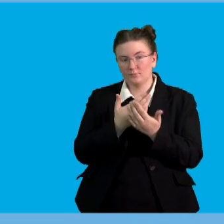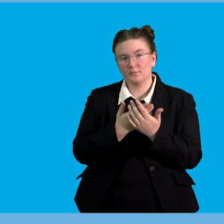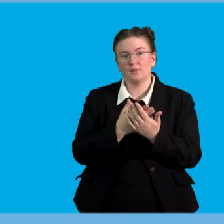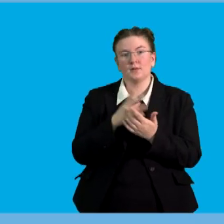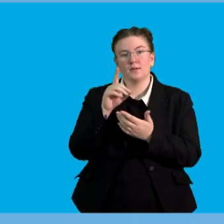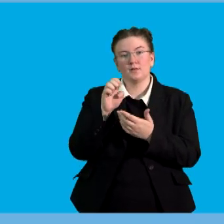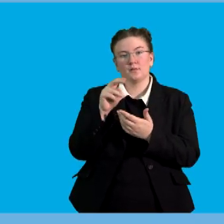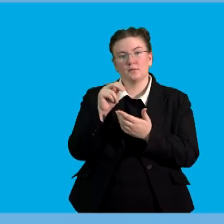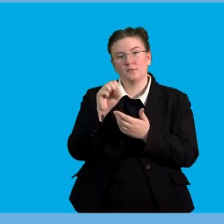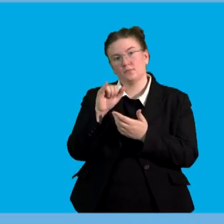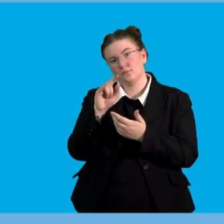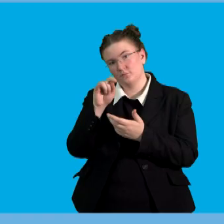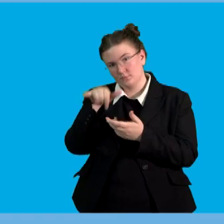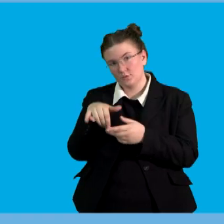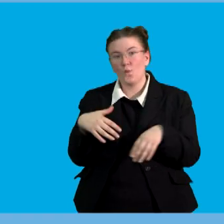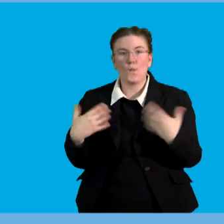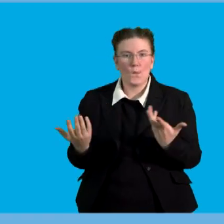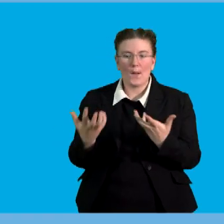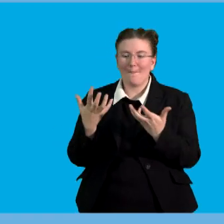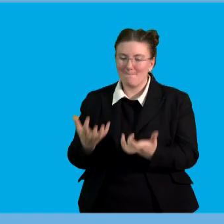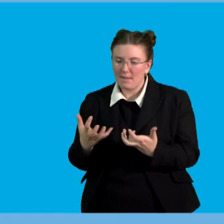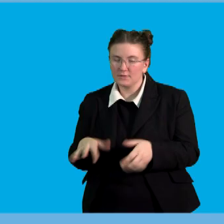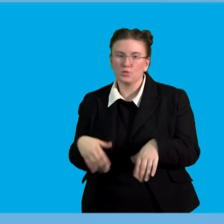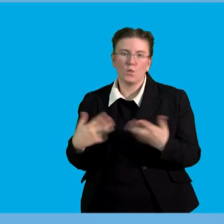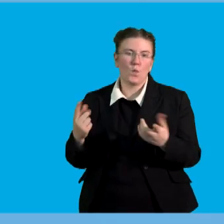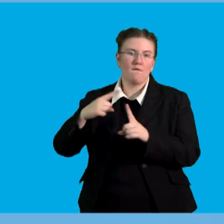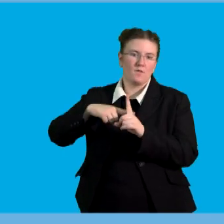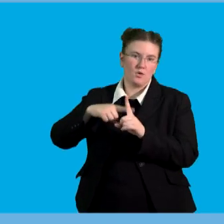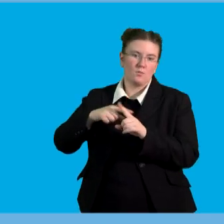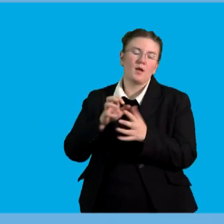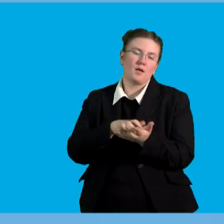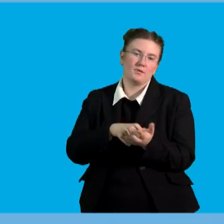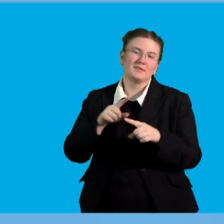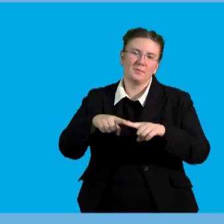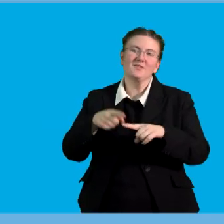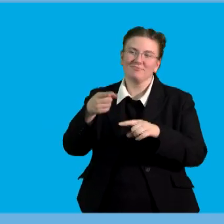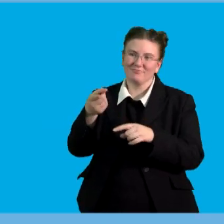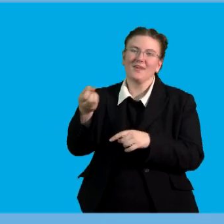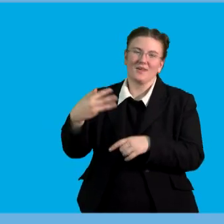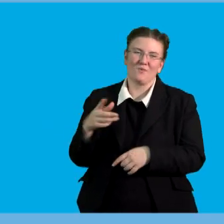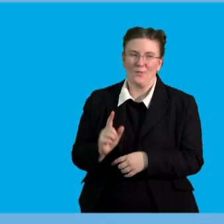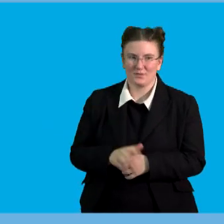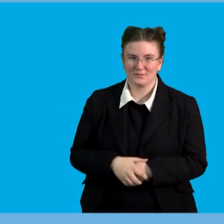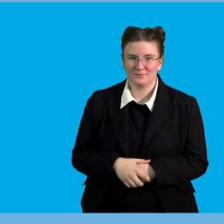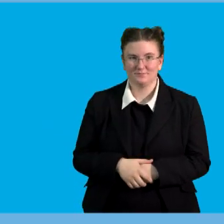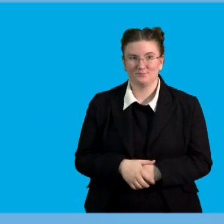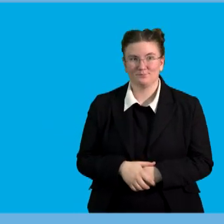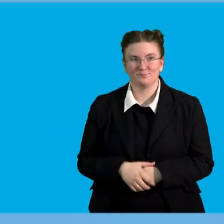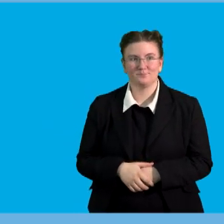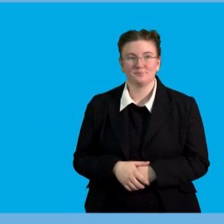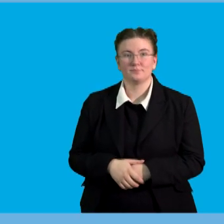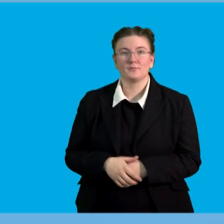to calculate either the density or the mass or the volume depending on what we are given. Right.